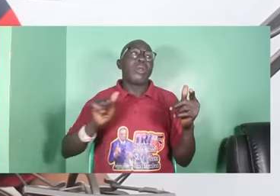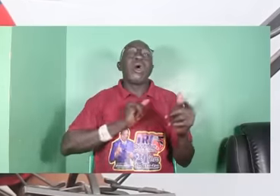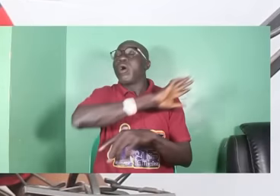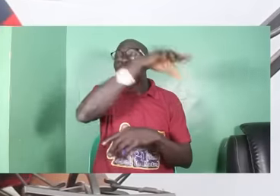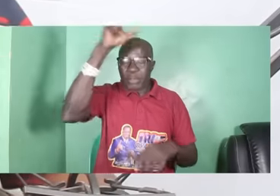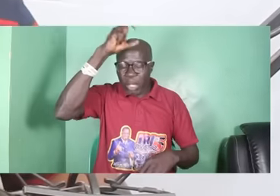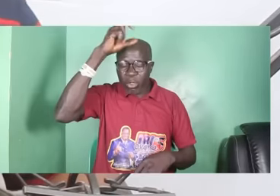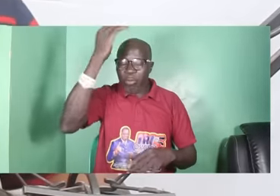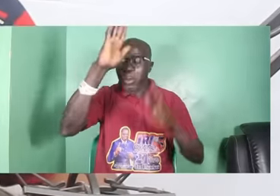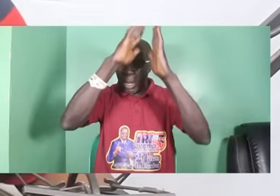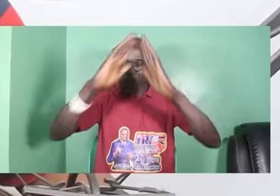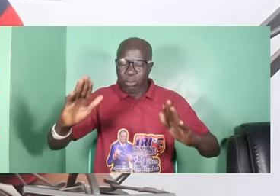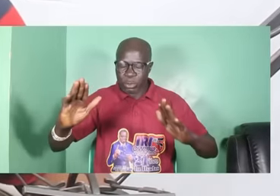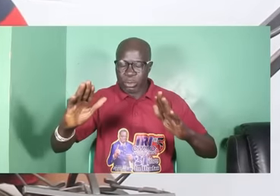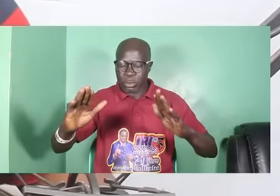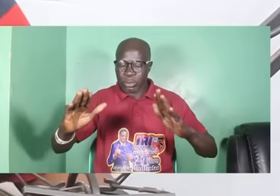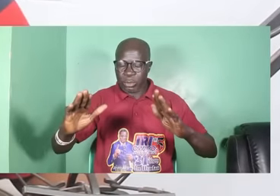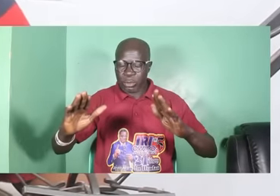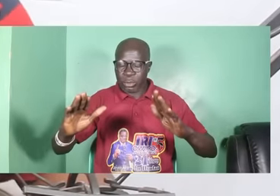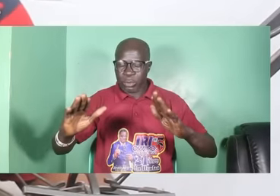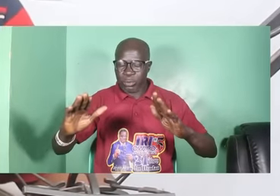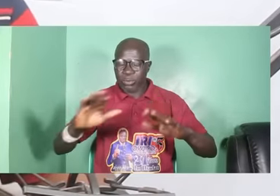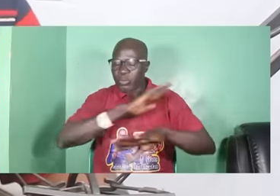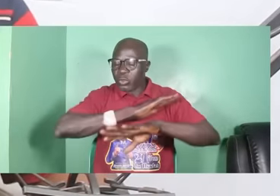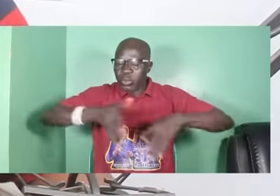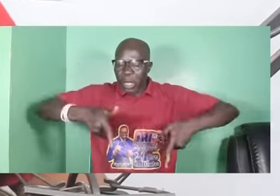ni wa o mi ran ni wa